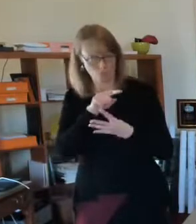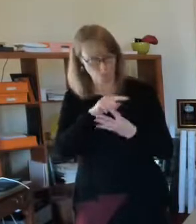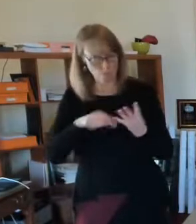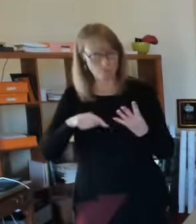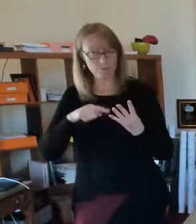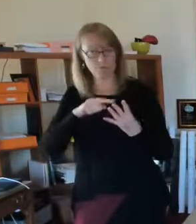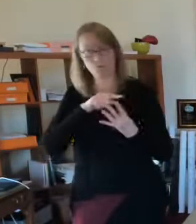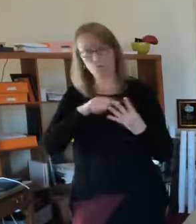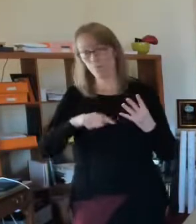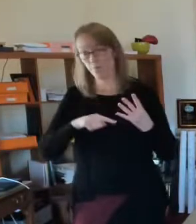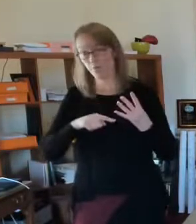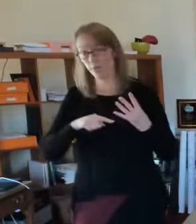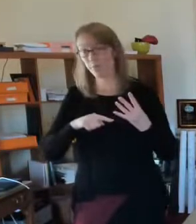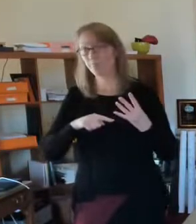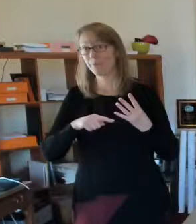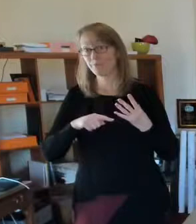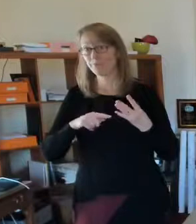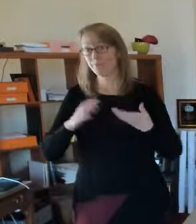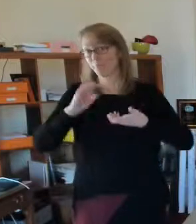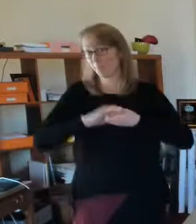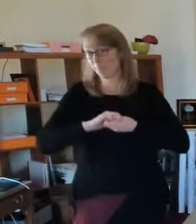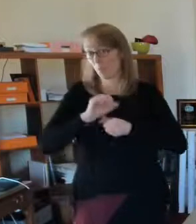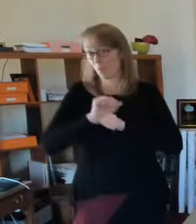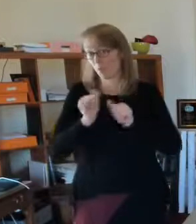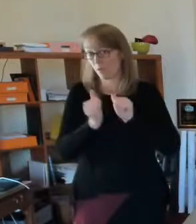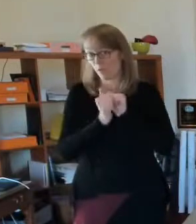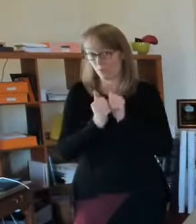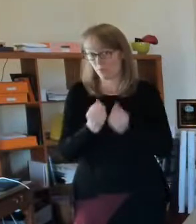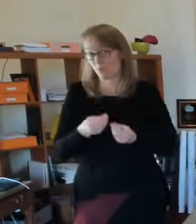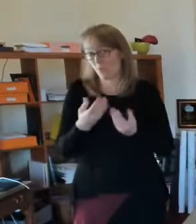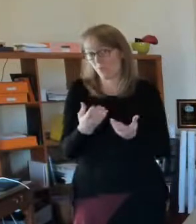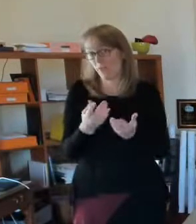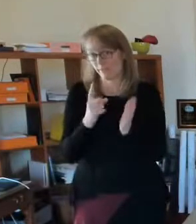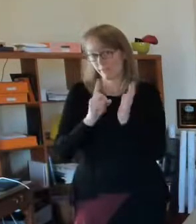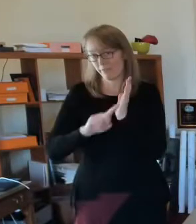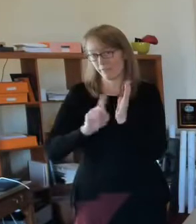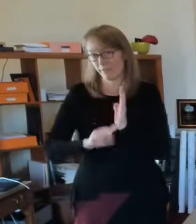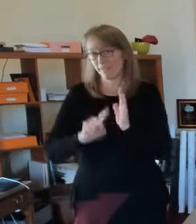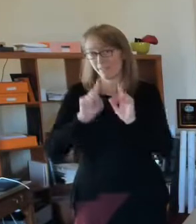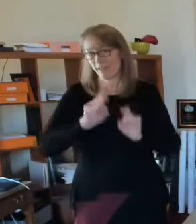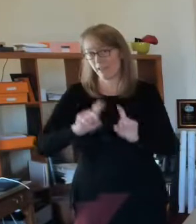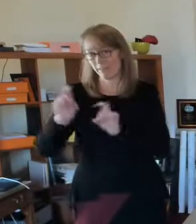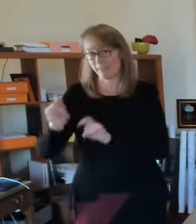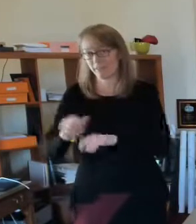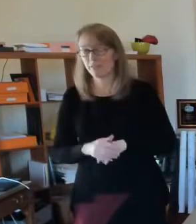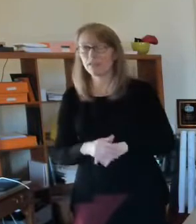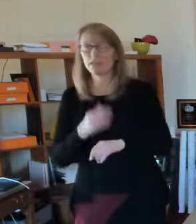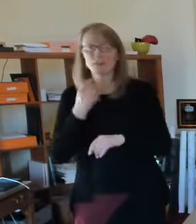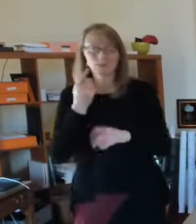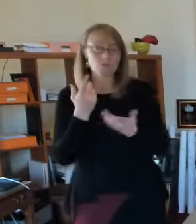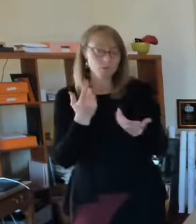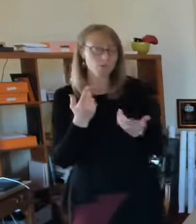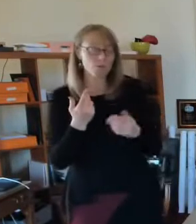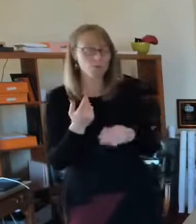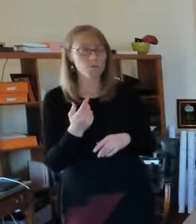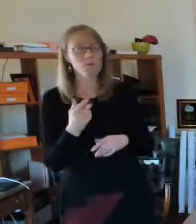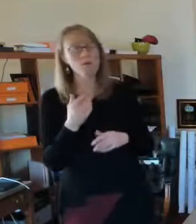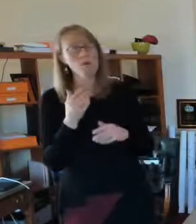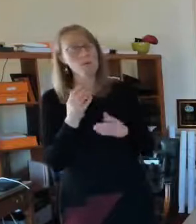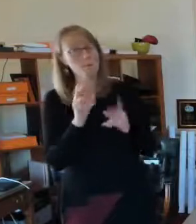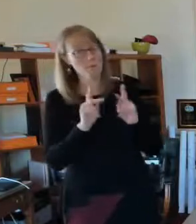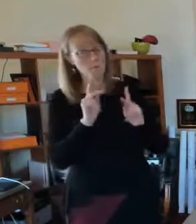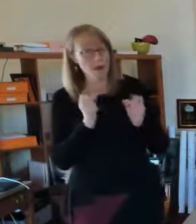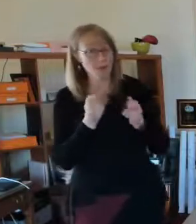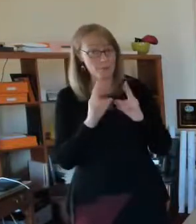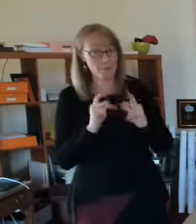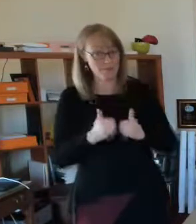behavior. A few folks have asked about an update on how many people are leaving the hospital. There's a lot of conversation about who goes